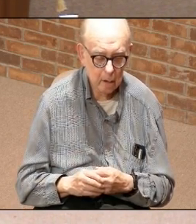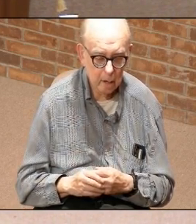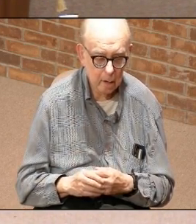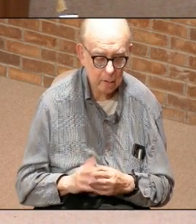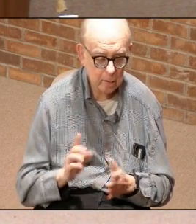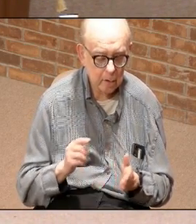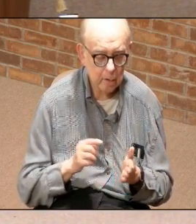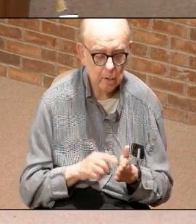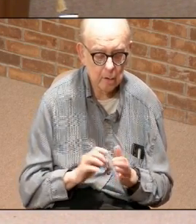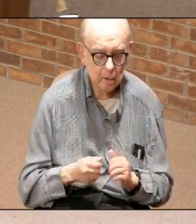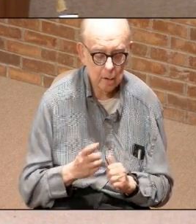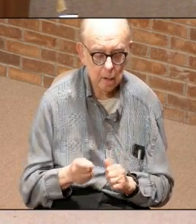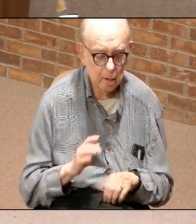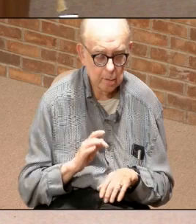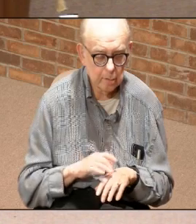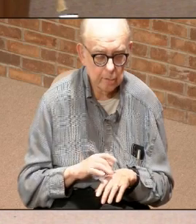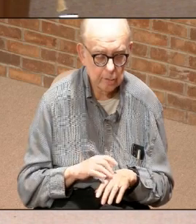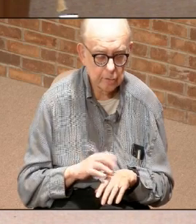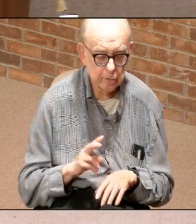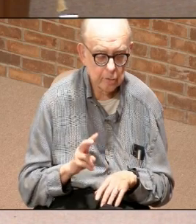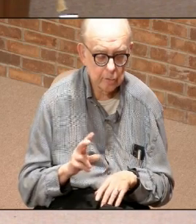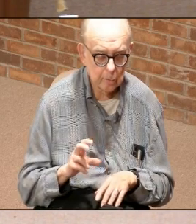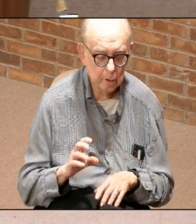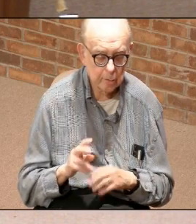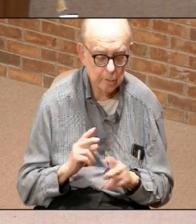Here, let me show you how to reach 200 people.